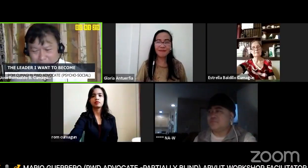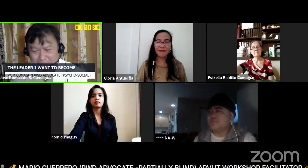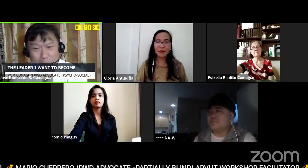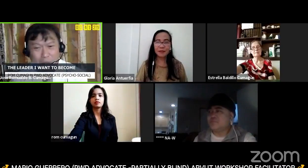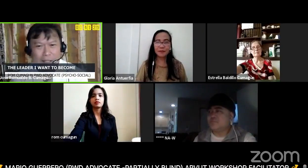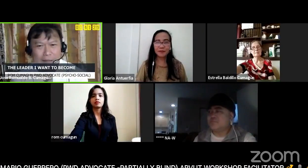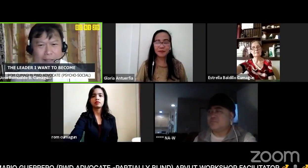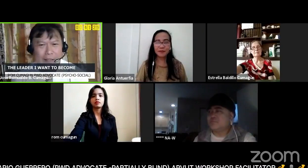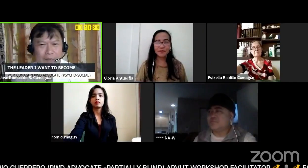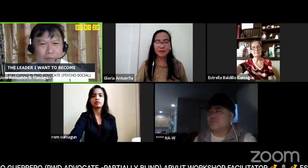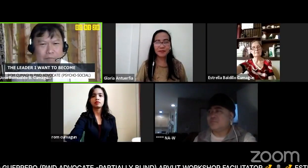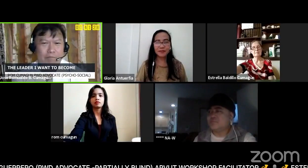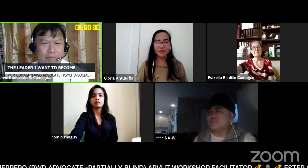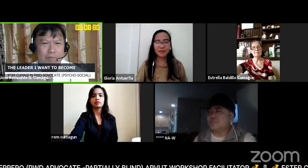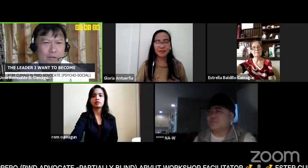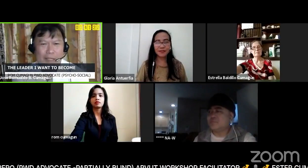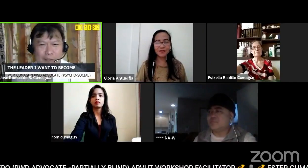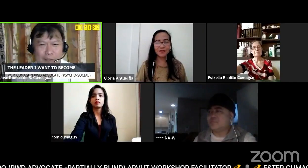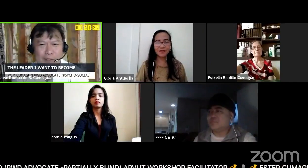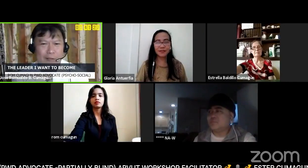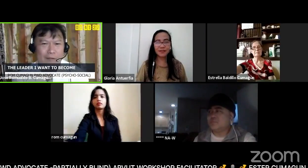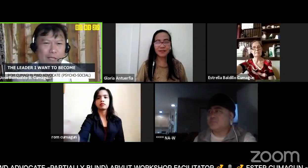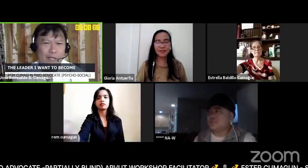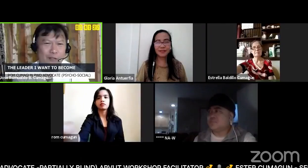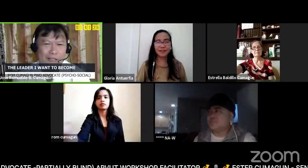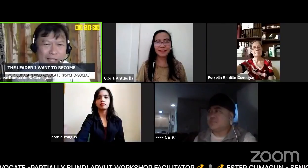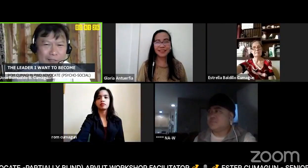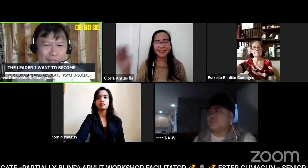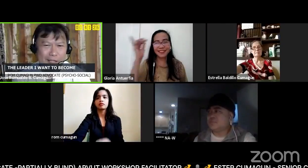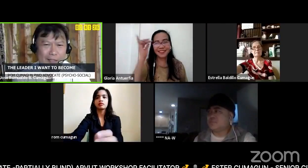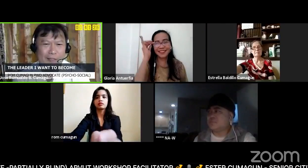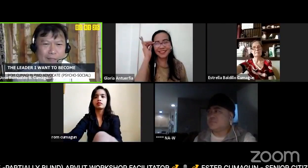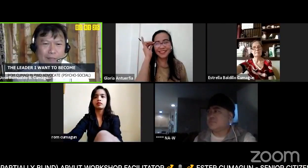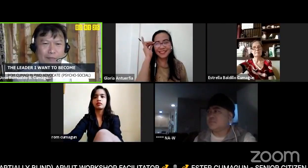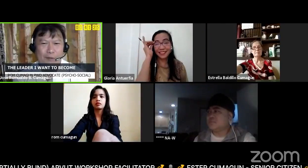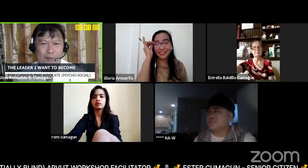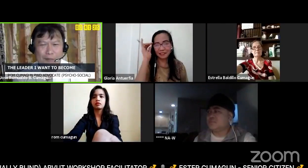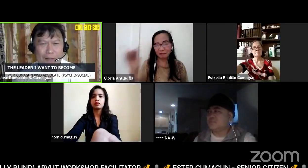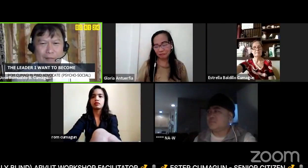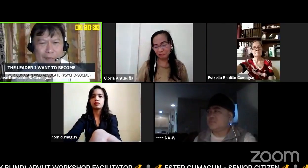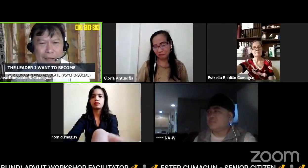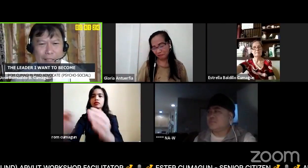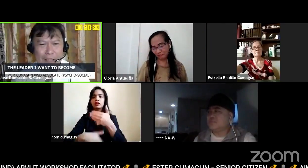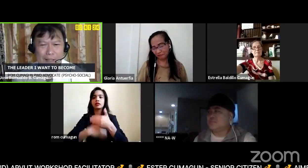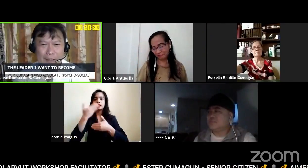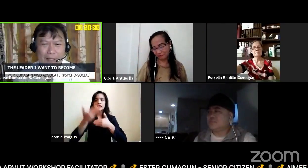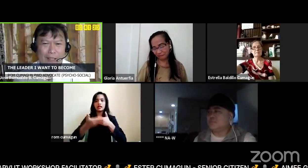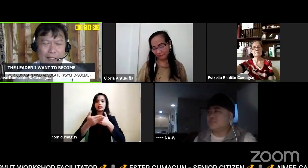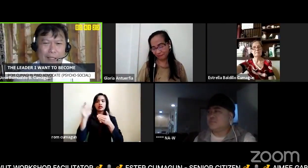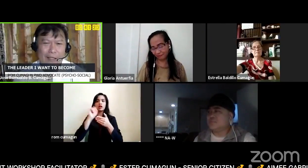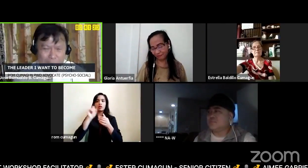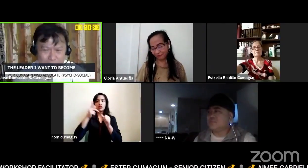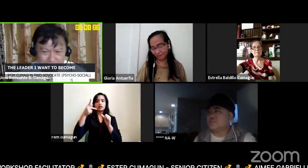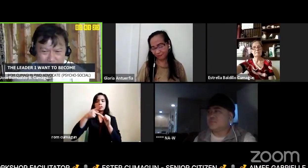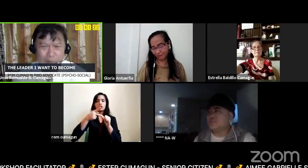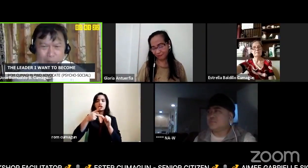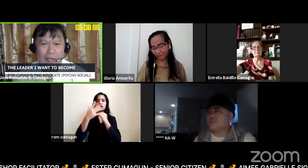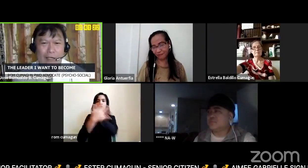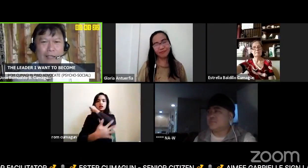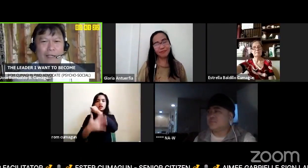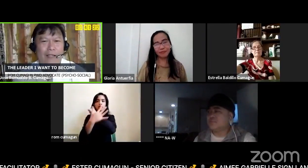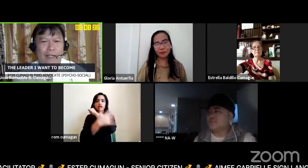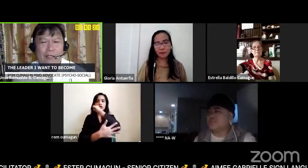Another concrete practice of prioritizing country before family. Okay,